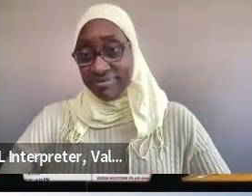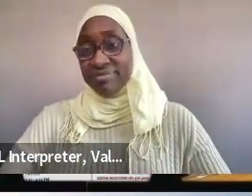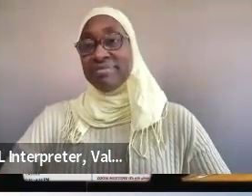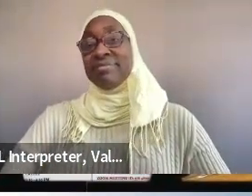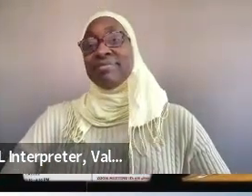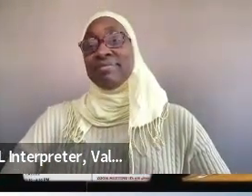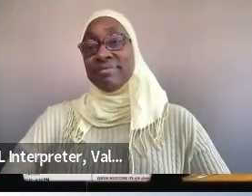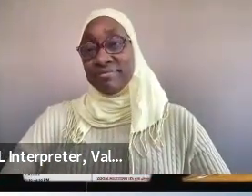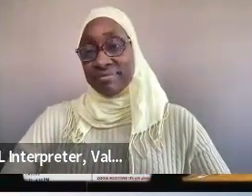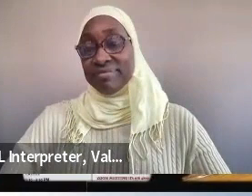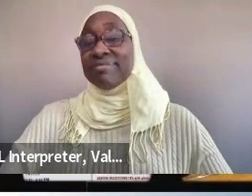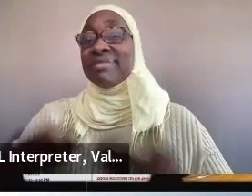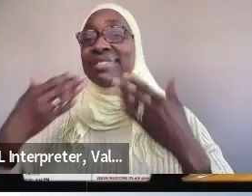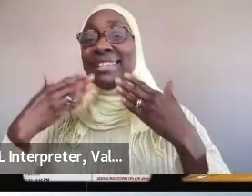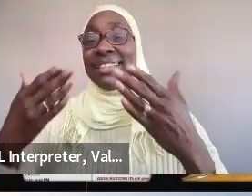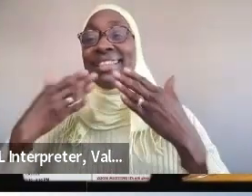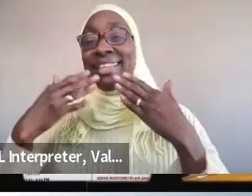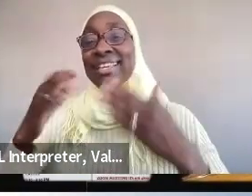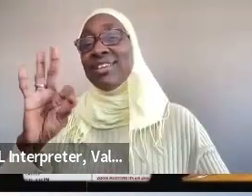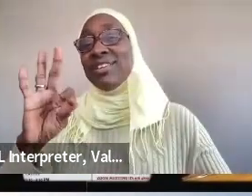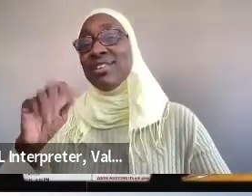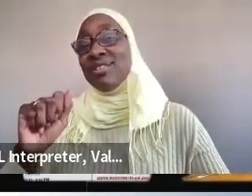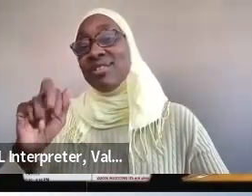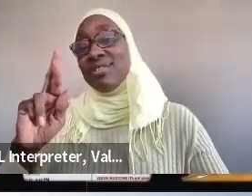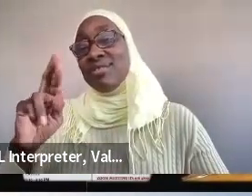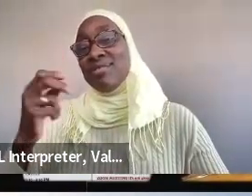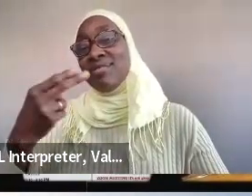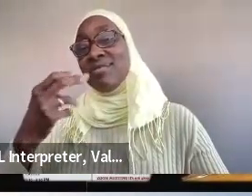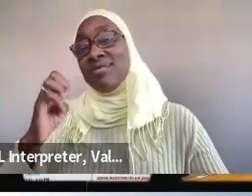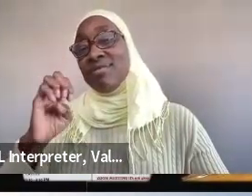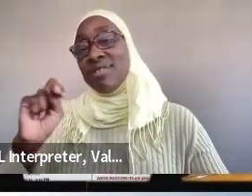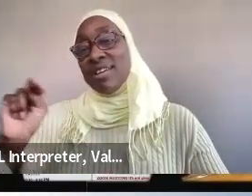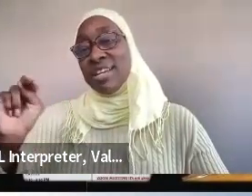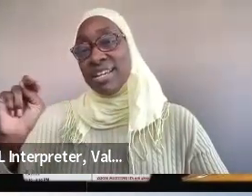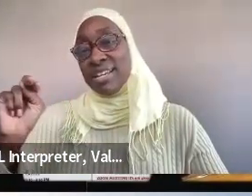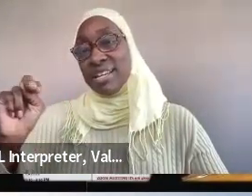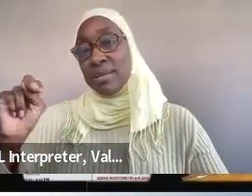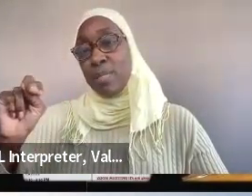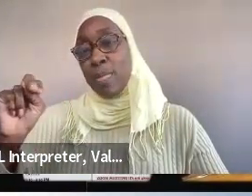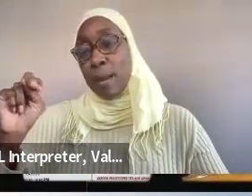And thank you, Farheen. And pardon?